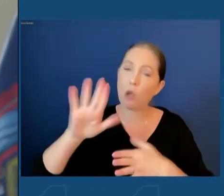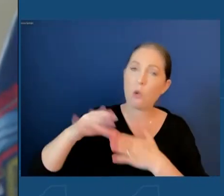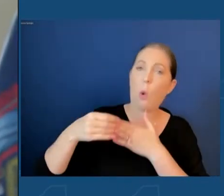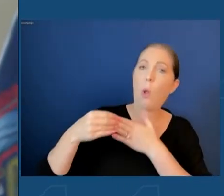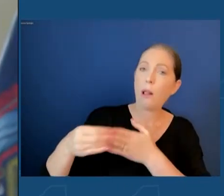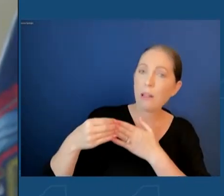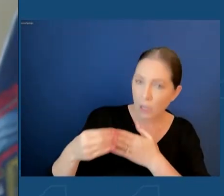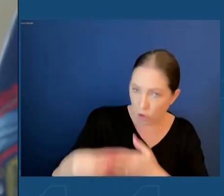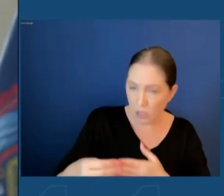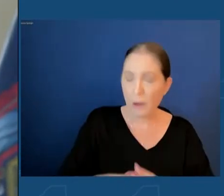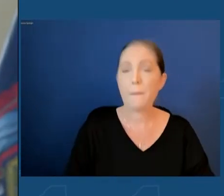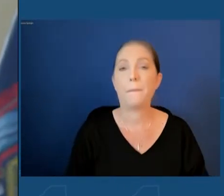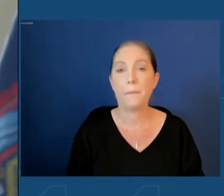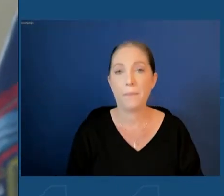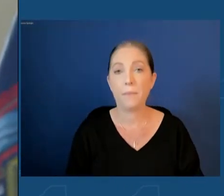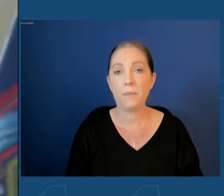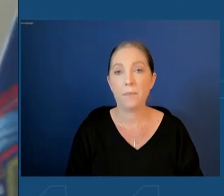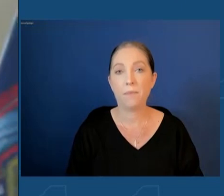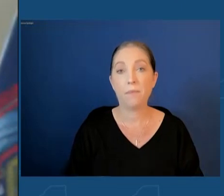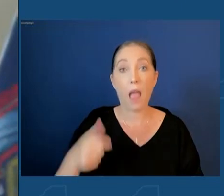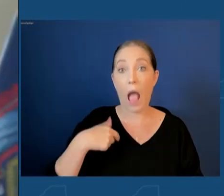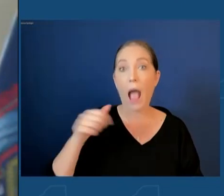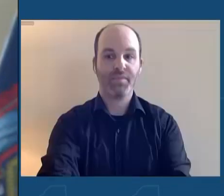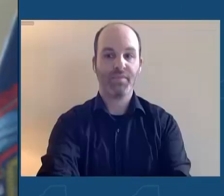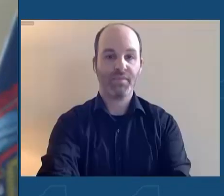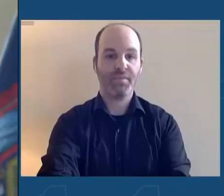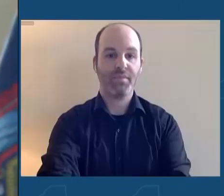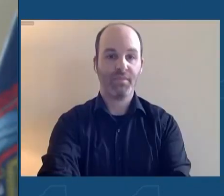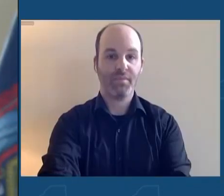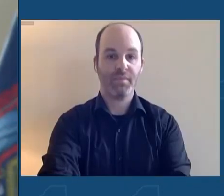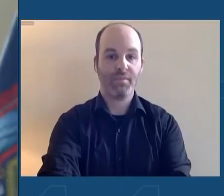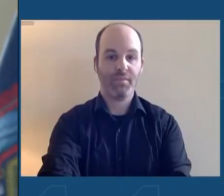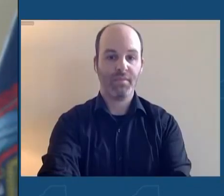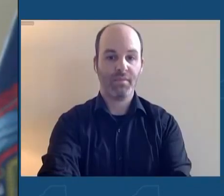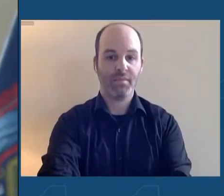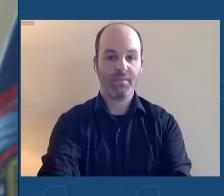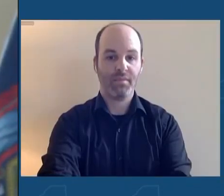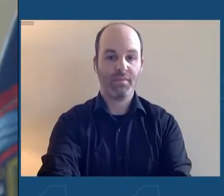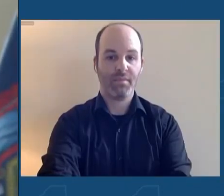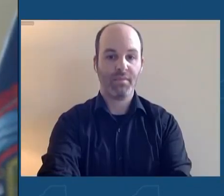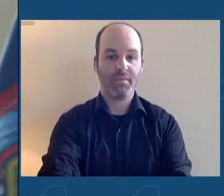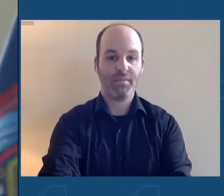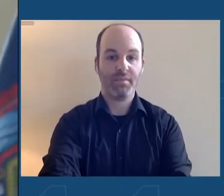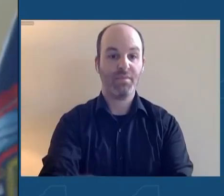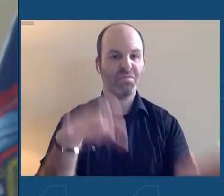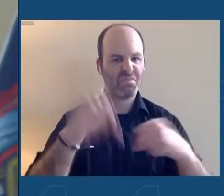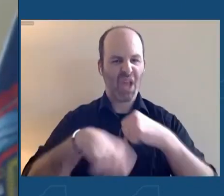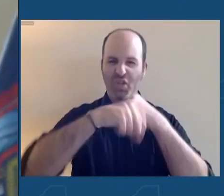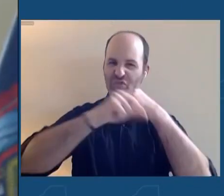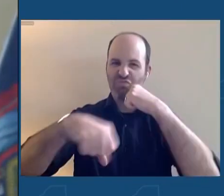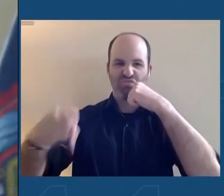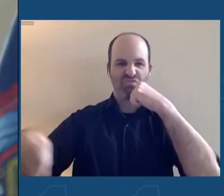else. And I could go on because I know too much history about the airport, and I don't want to be like Assemblywoman Fahey. I just want to end it so I'm